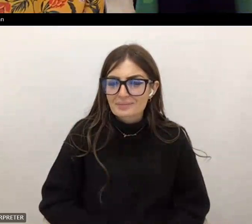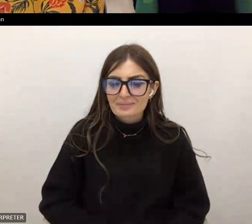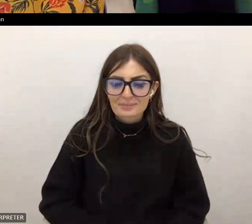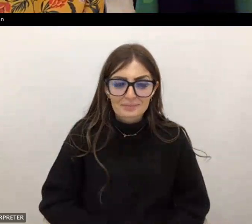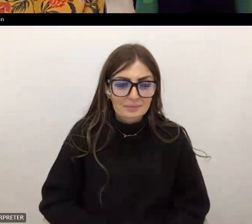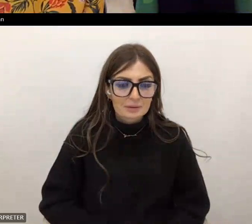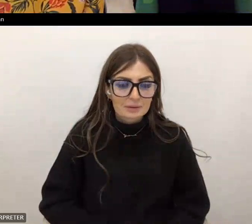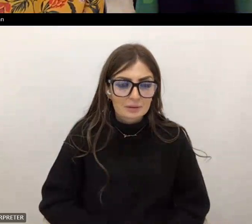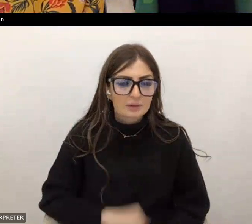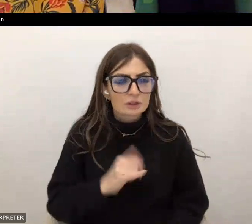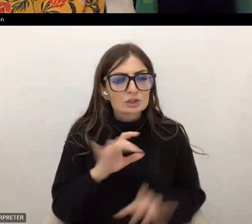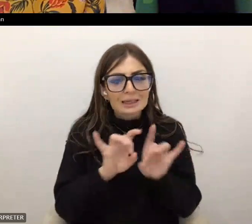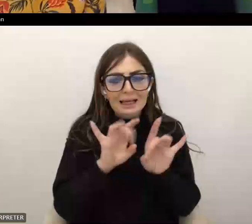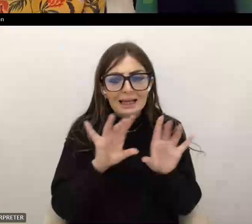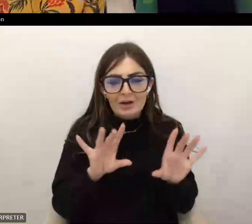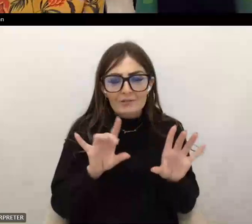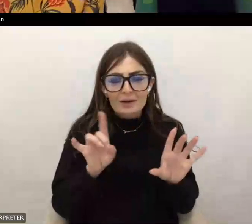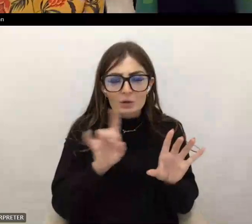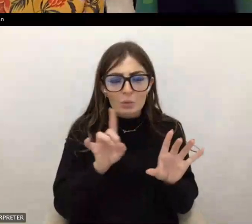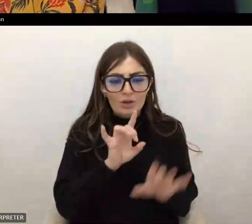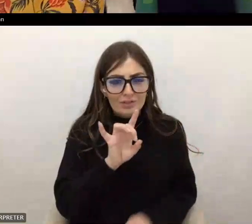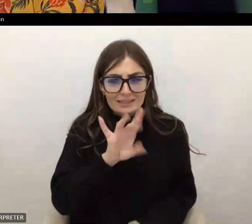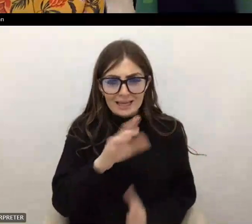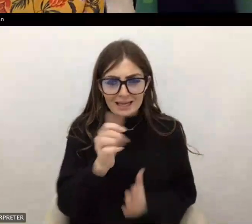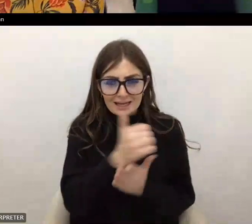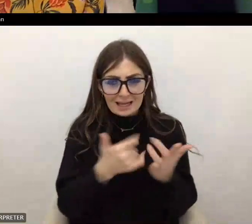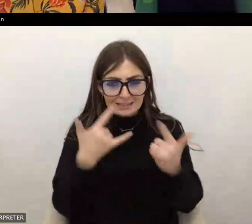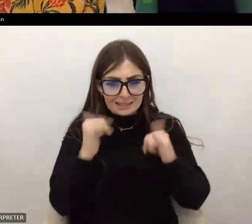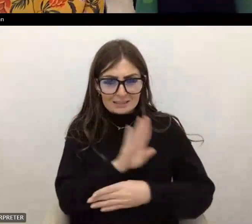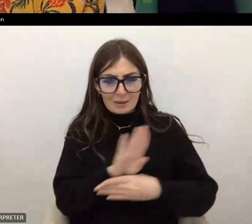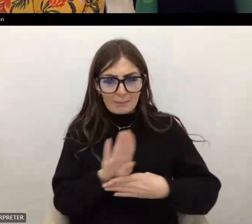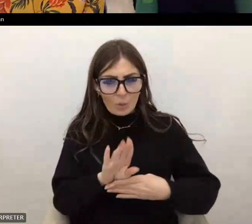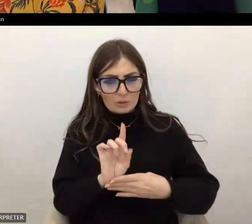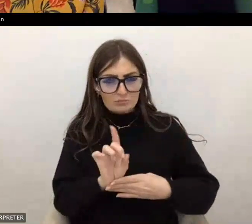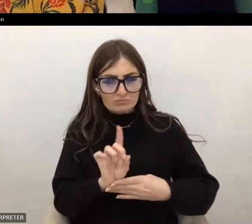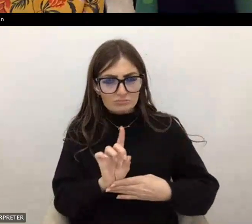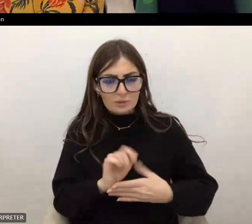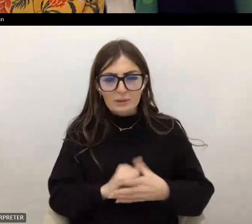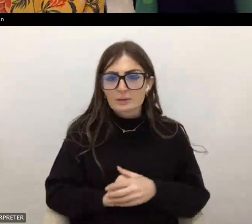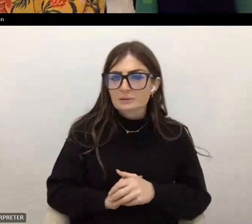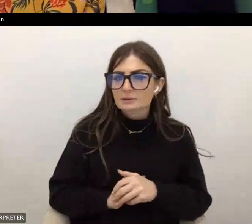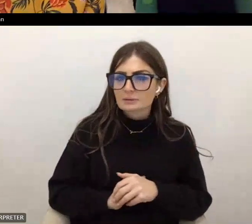Just clarification of what the 10 arts assessment boards are.